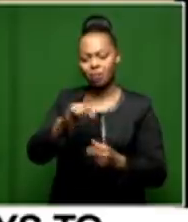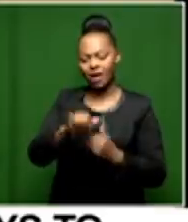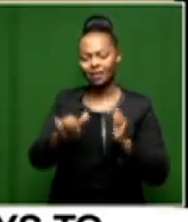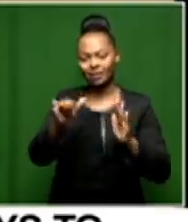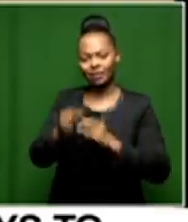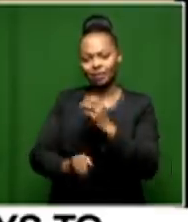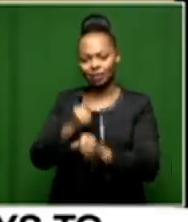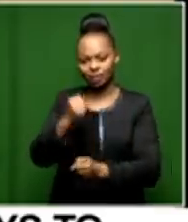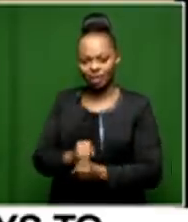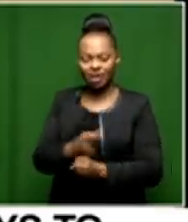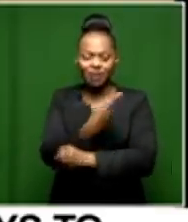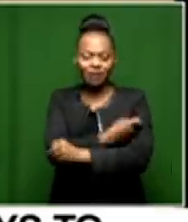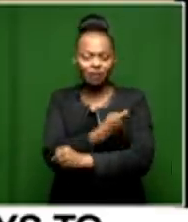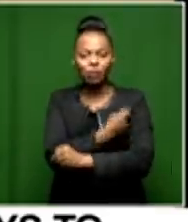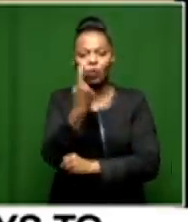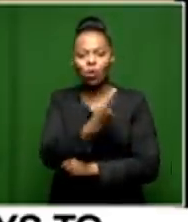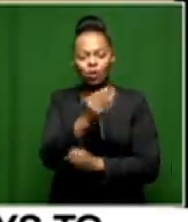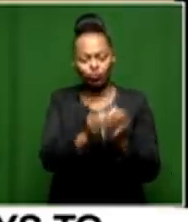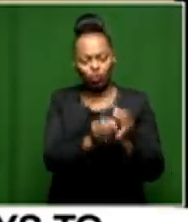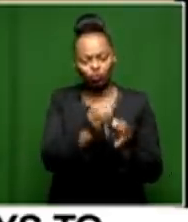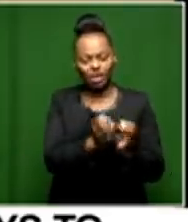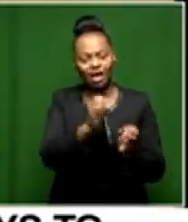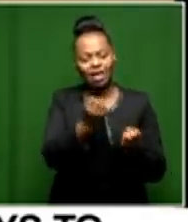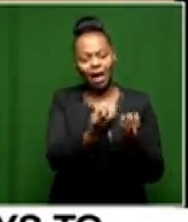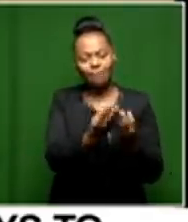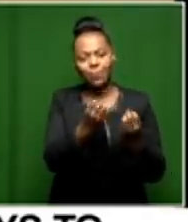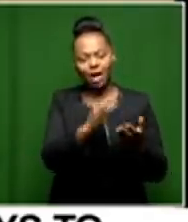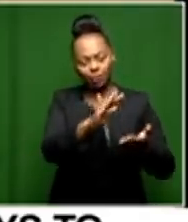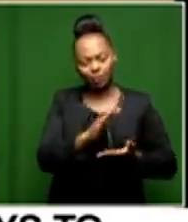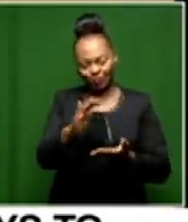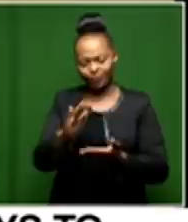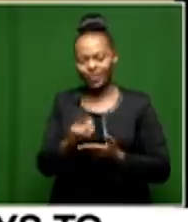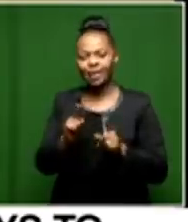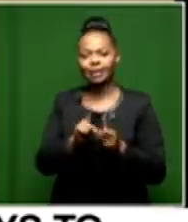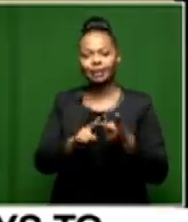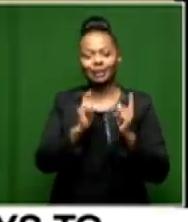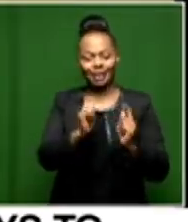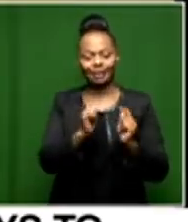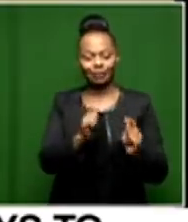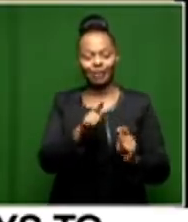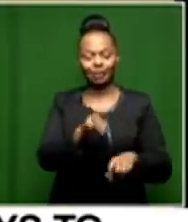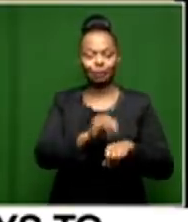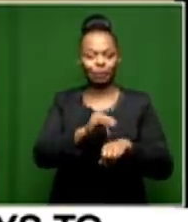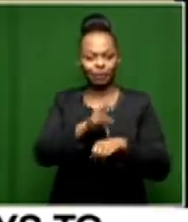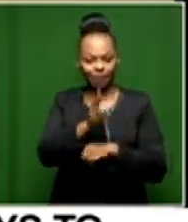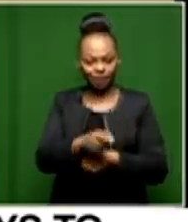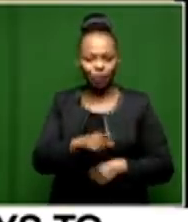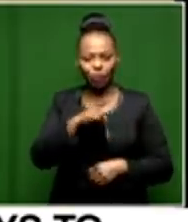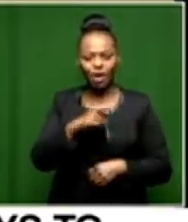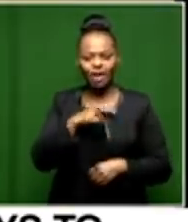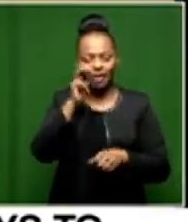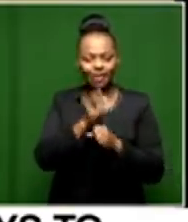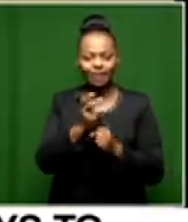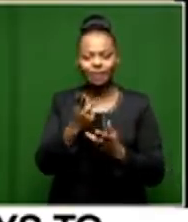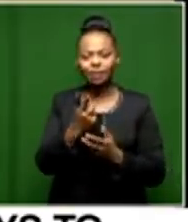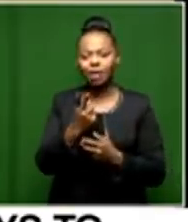vaccines can only be produced in certain numbers, and they're producing as fast as they can. The transport is a problem because they have to be transported at low temperatures for them